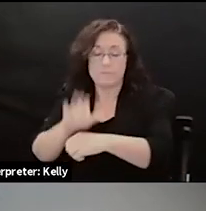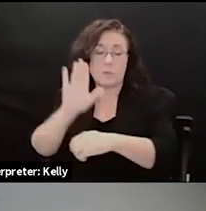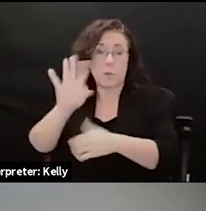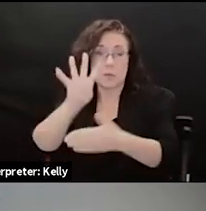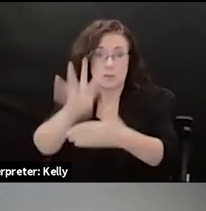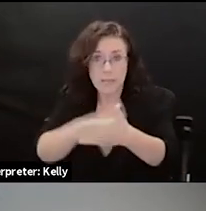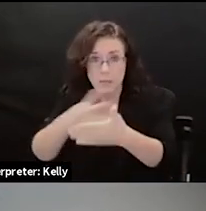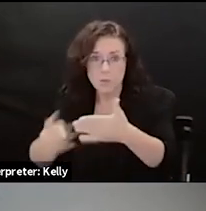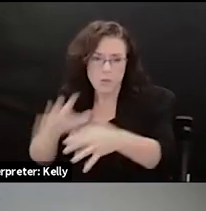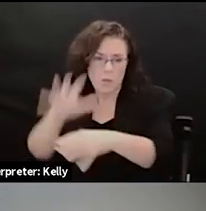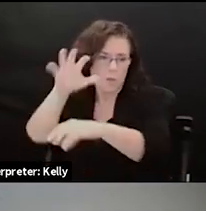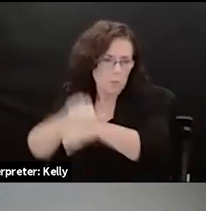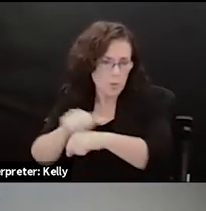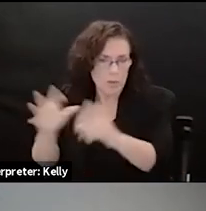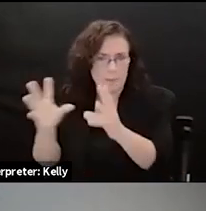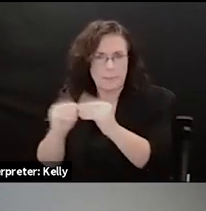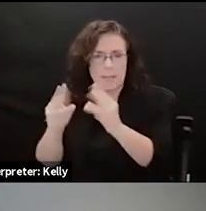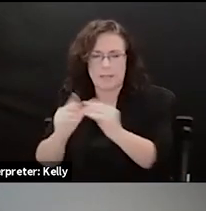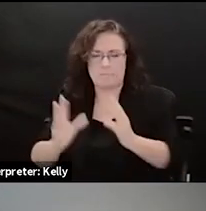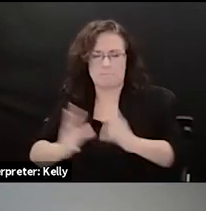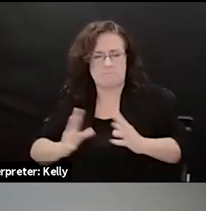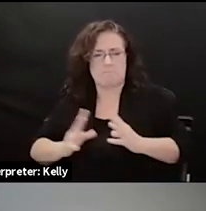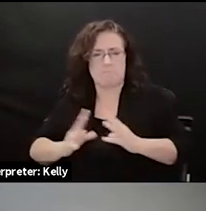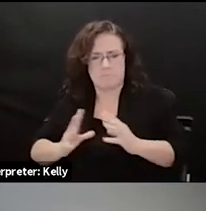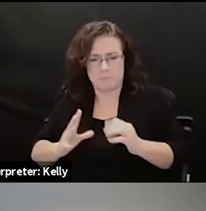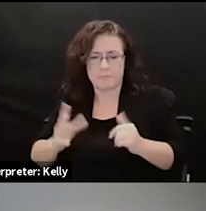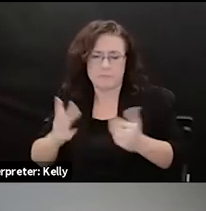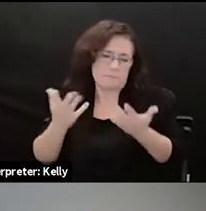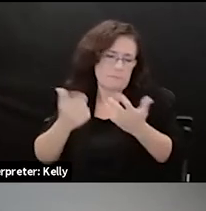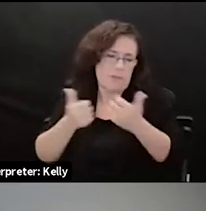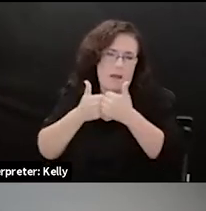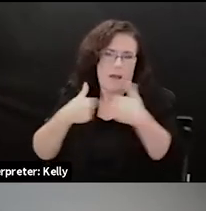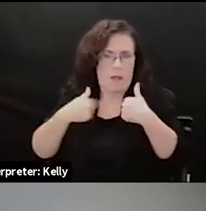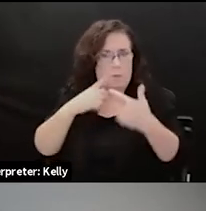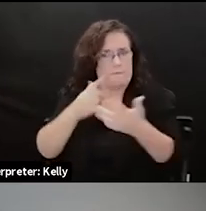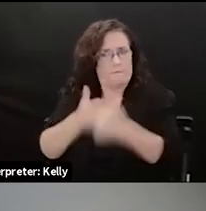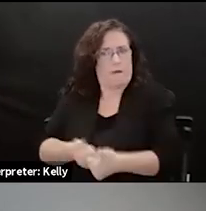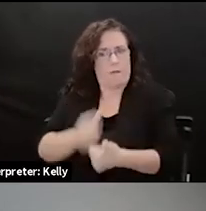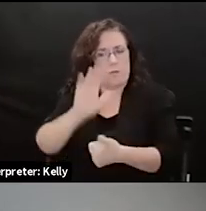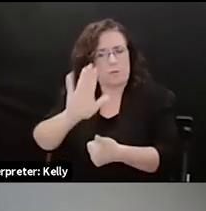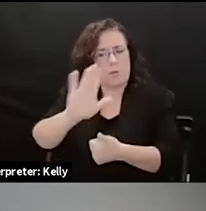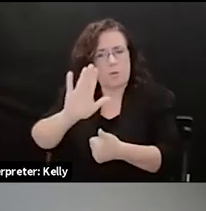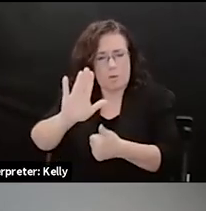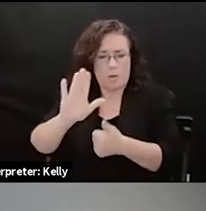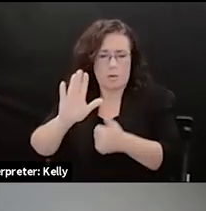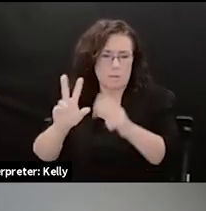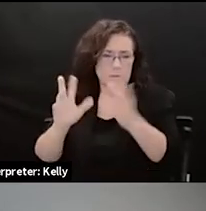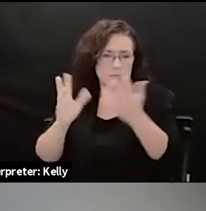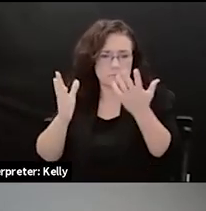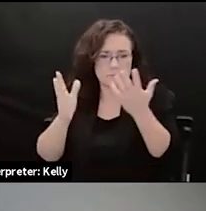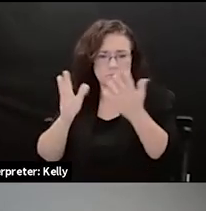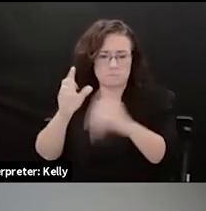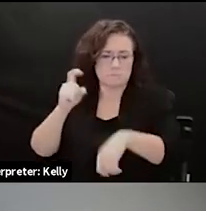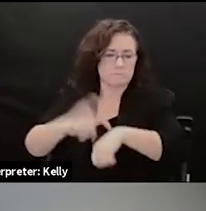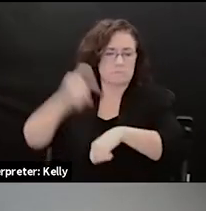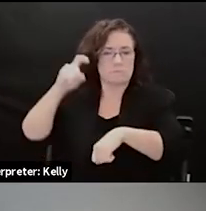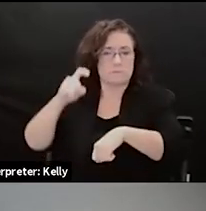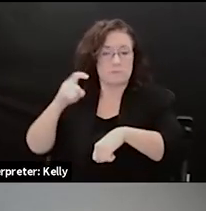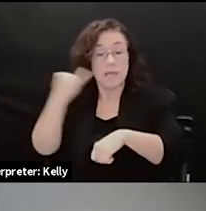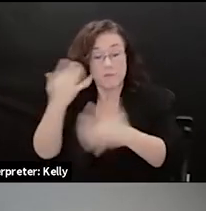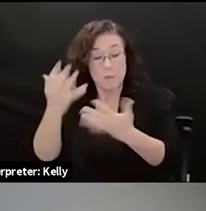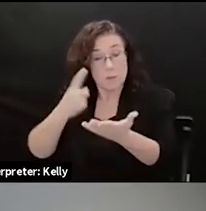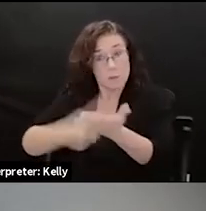that and and we can have you know at your desire whatever those um topics are that want to be discussed if it's to dive deeper into the